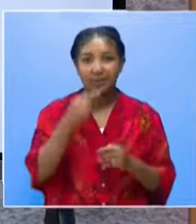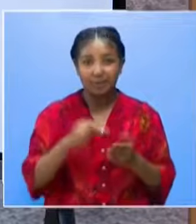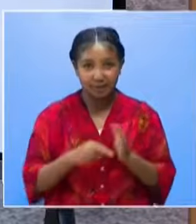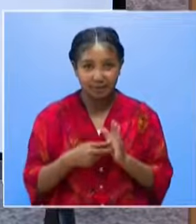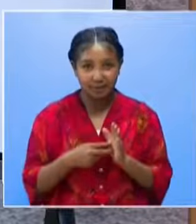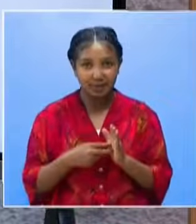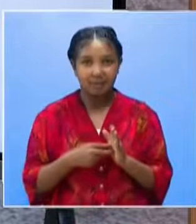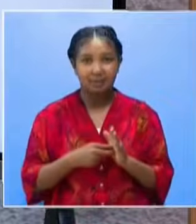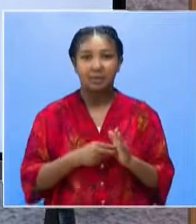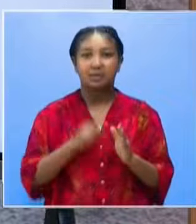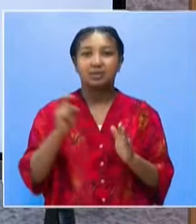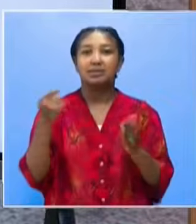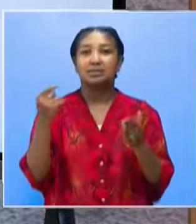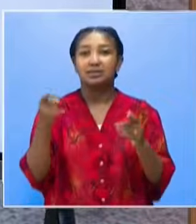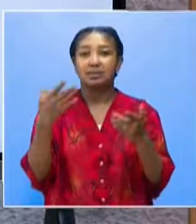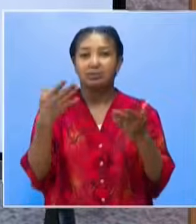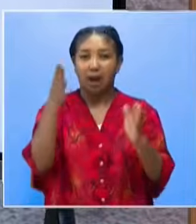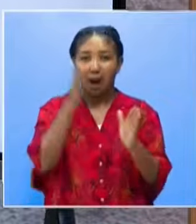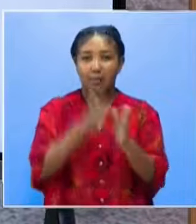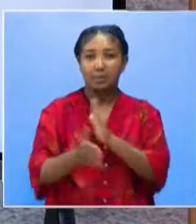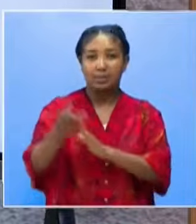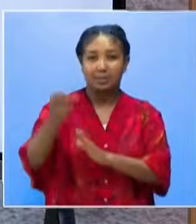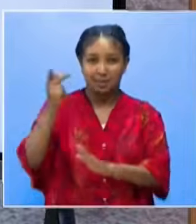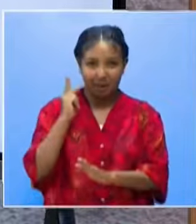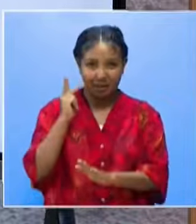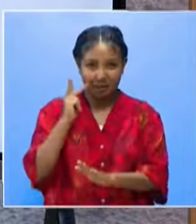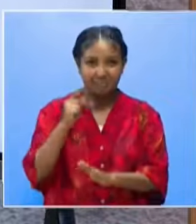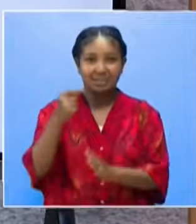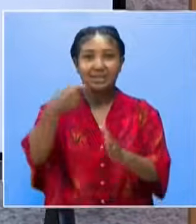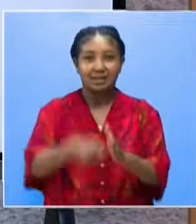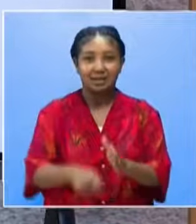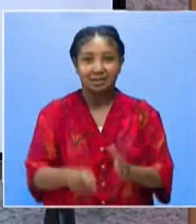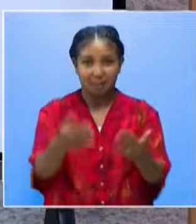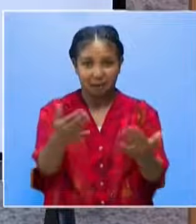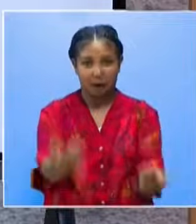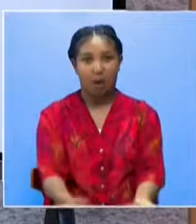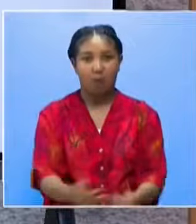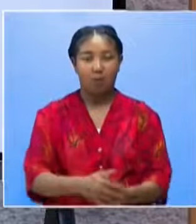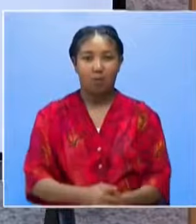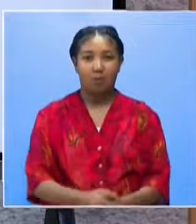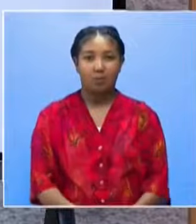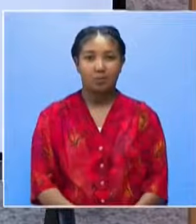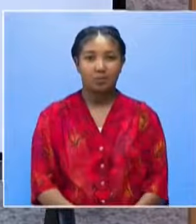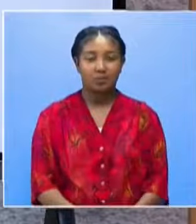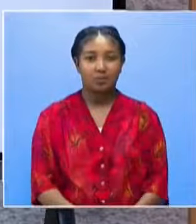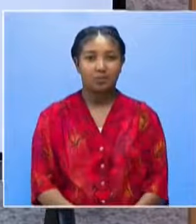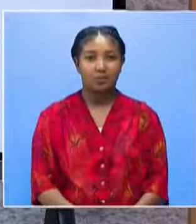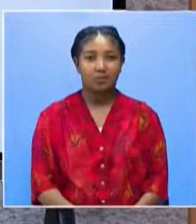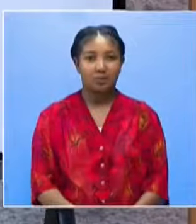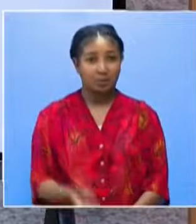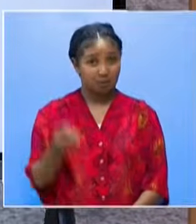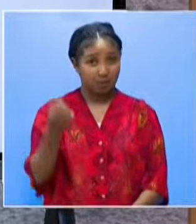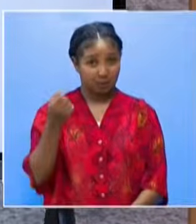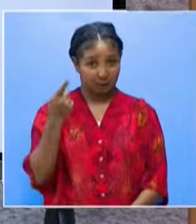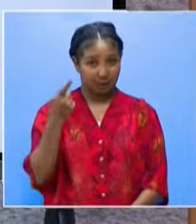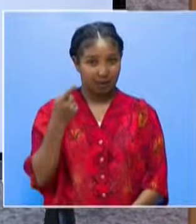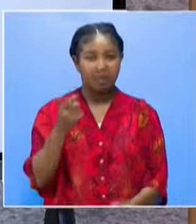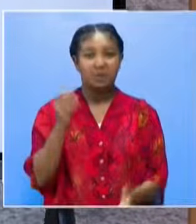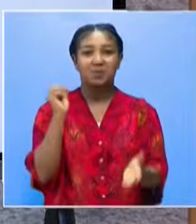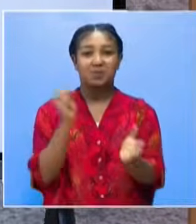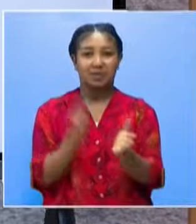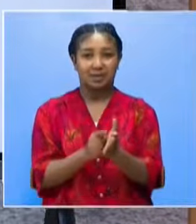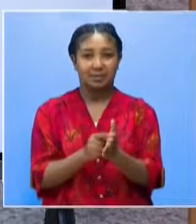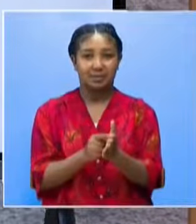this, something happened in the past and the result is in the present. Okay? For